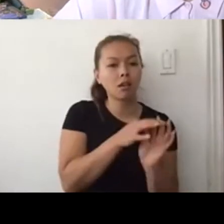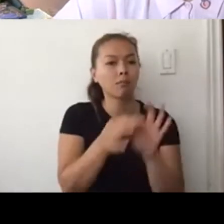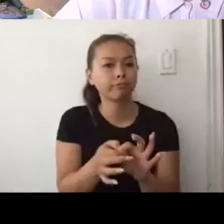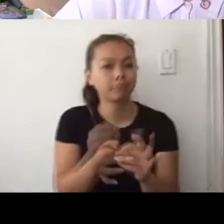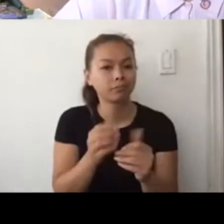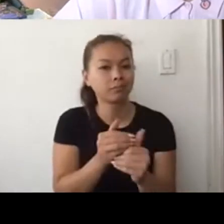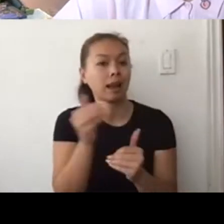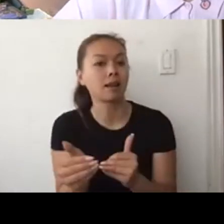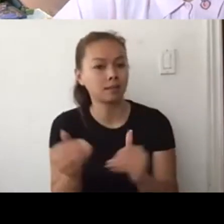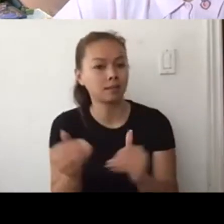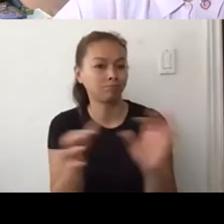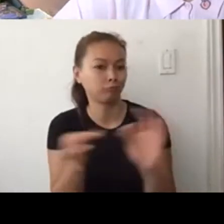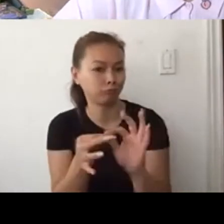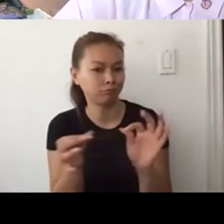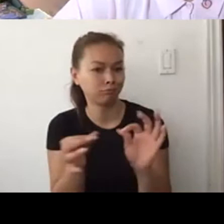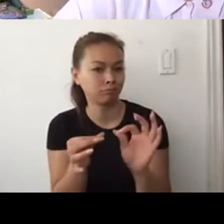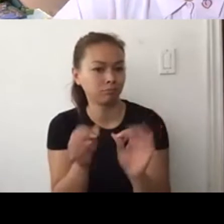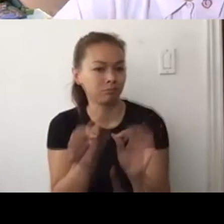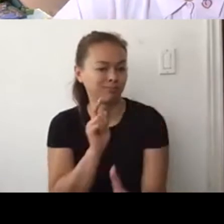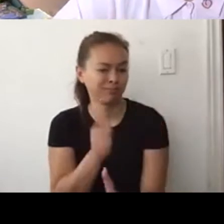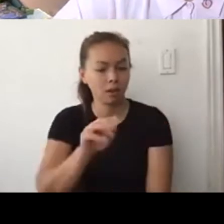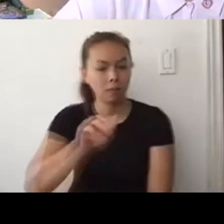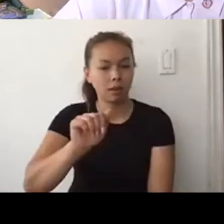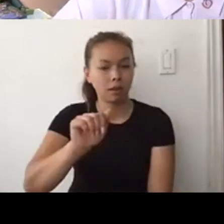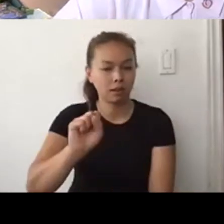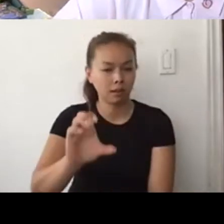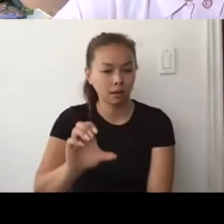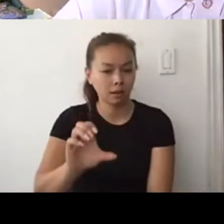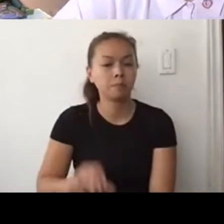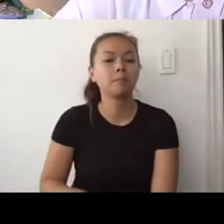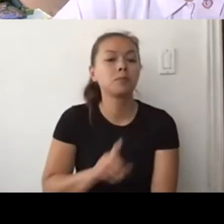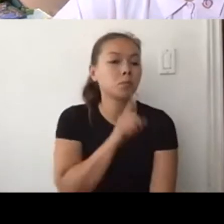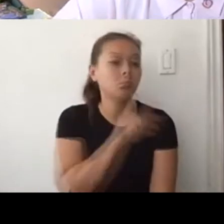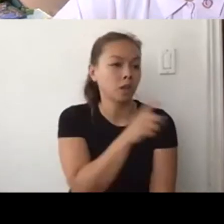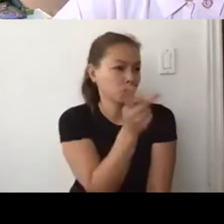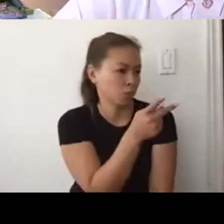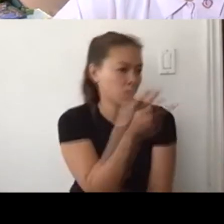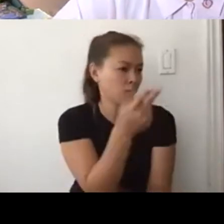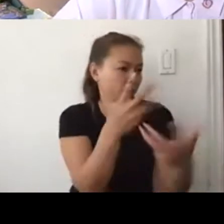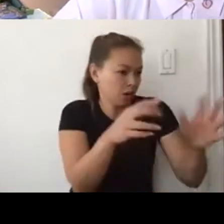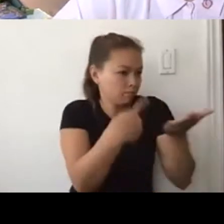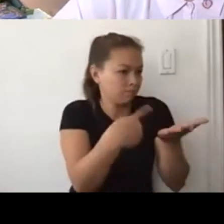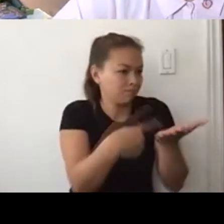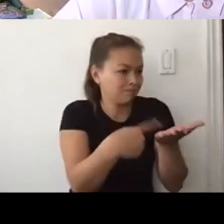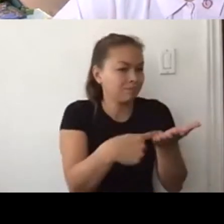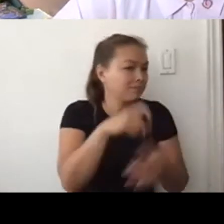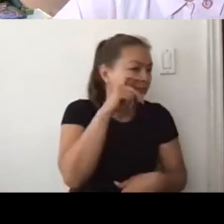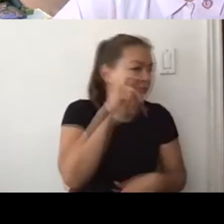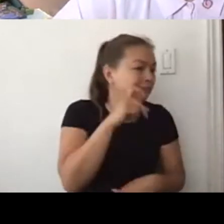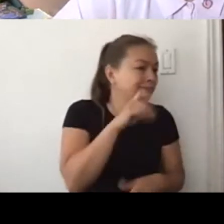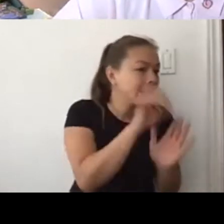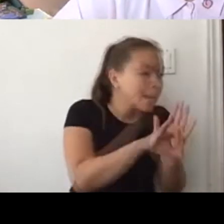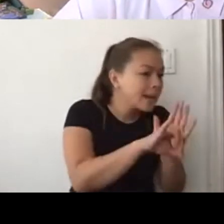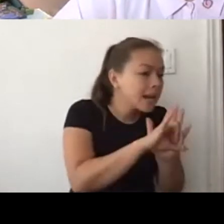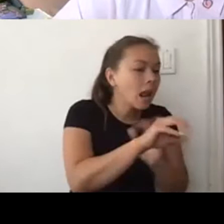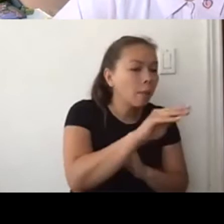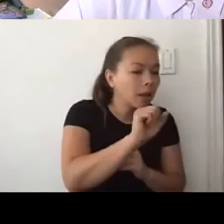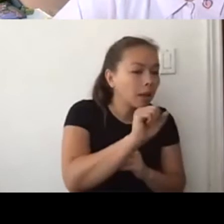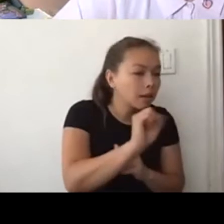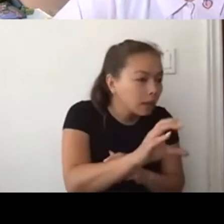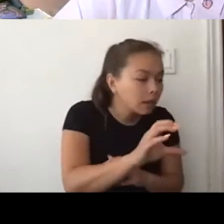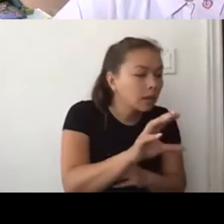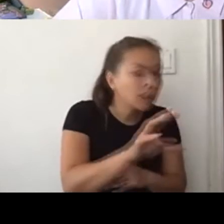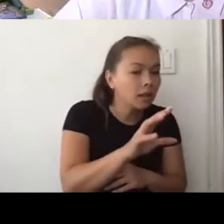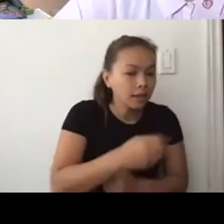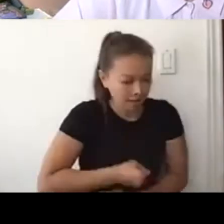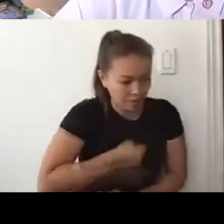two, we talk about masculinity, gender identity, and expressions. And my first question is going to go over to Graham. And